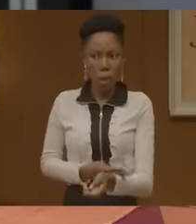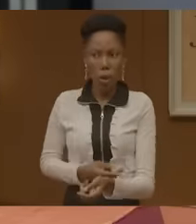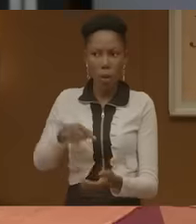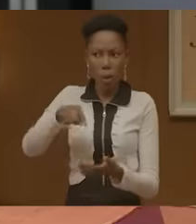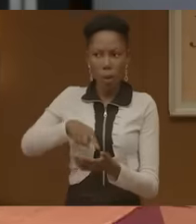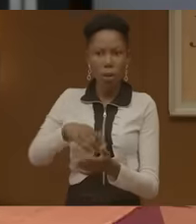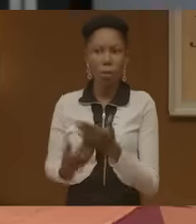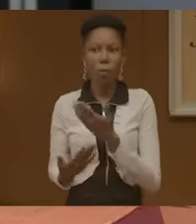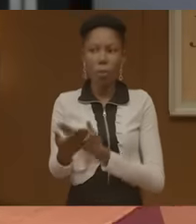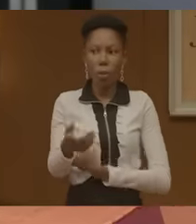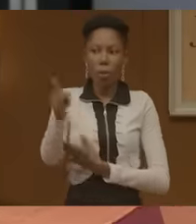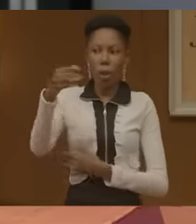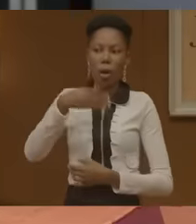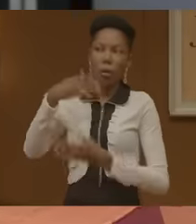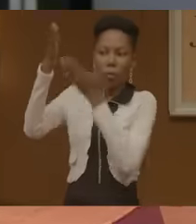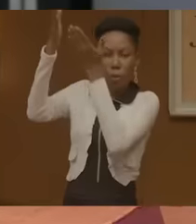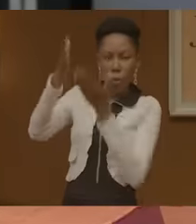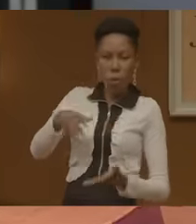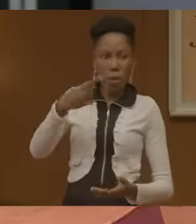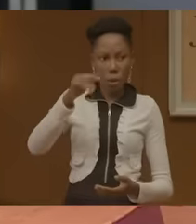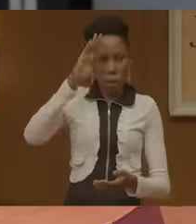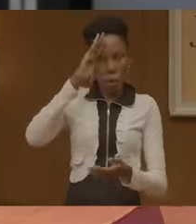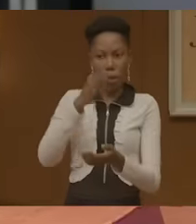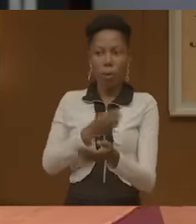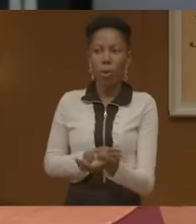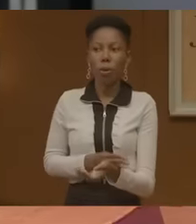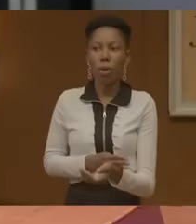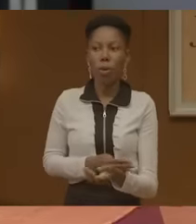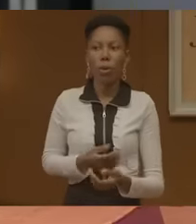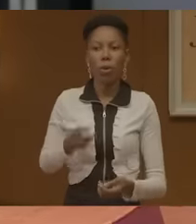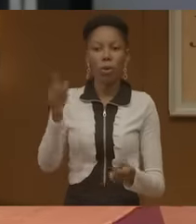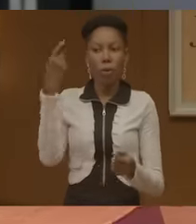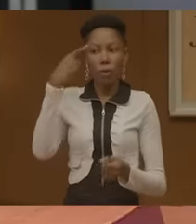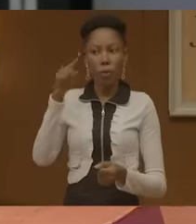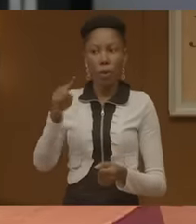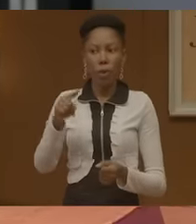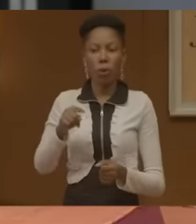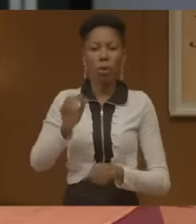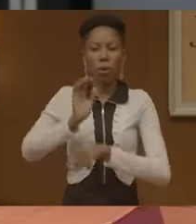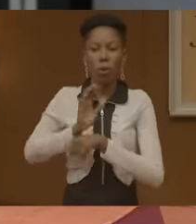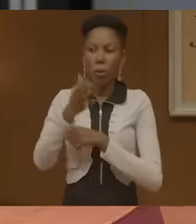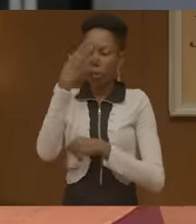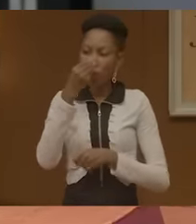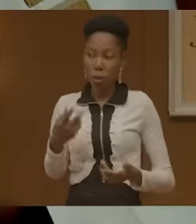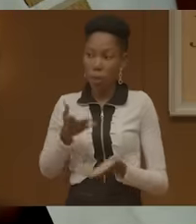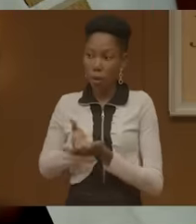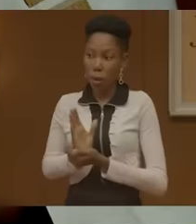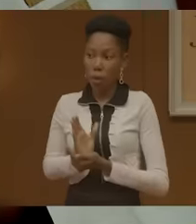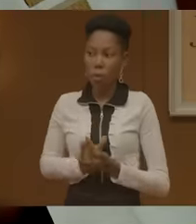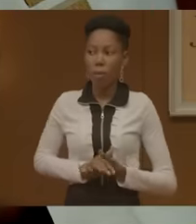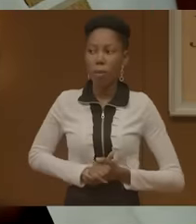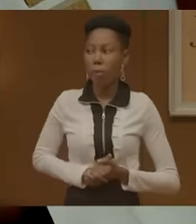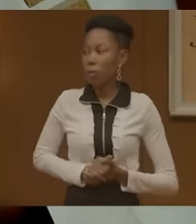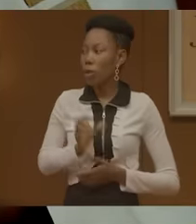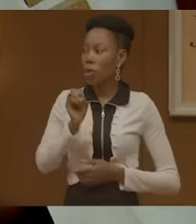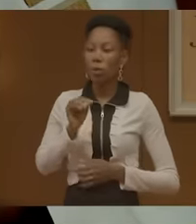morning with the boy, I have to go and bring him from the church. Because the boy has been sleeping in the church for like a month plus now. So